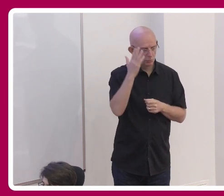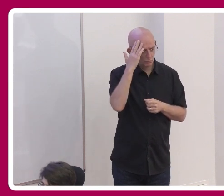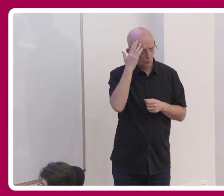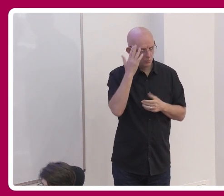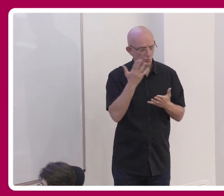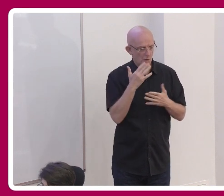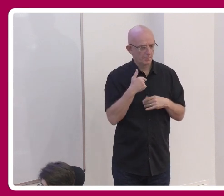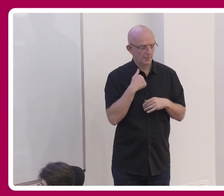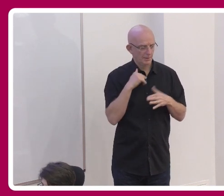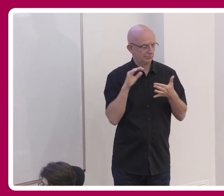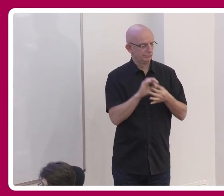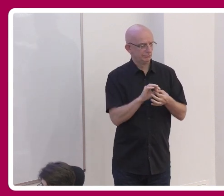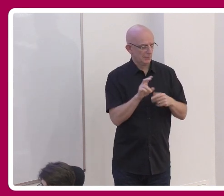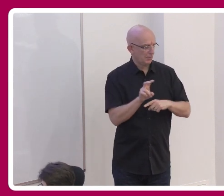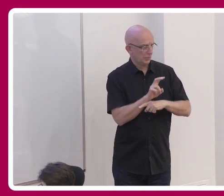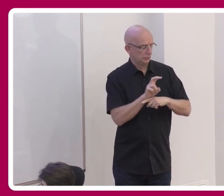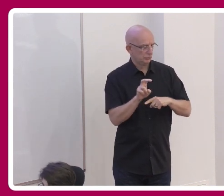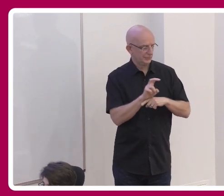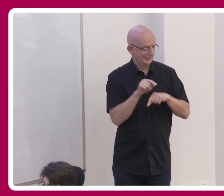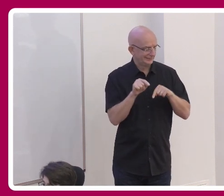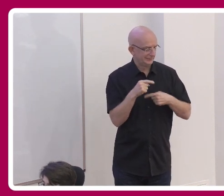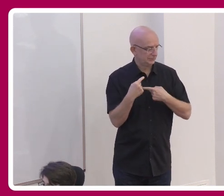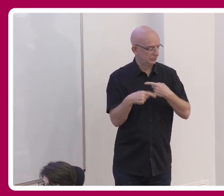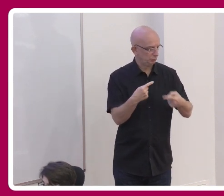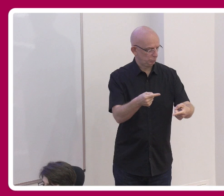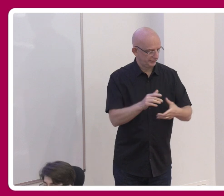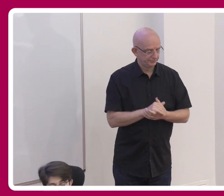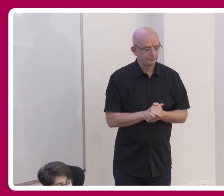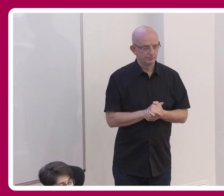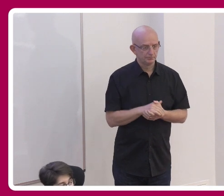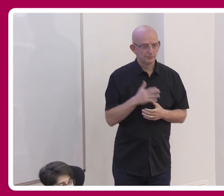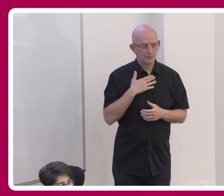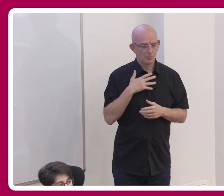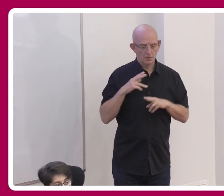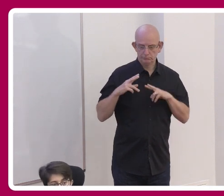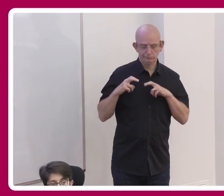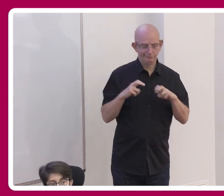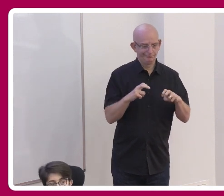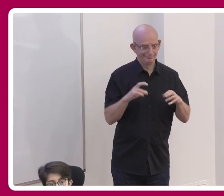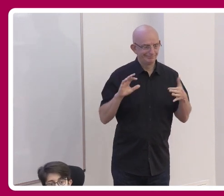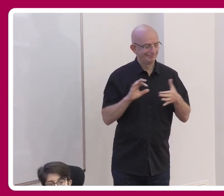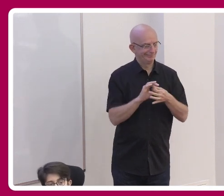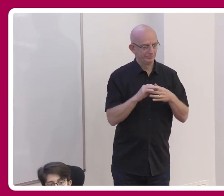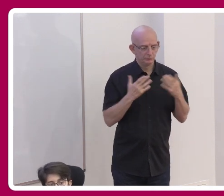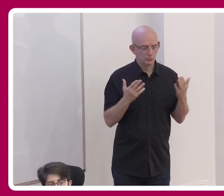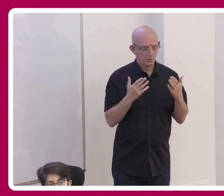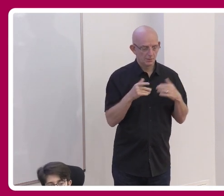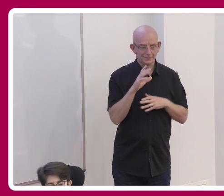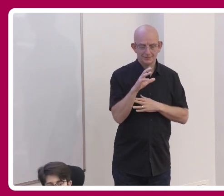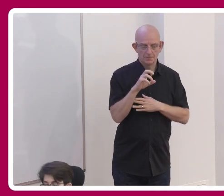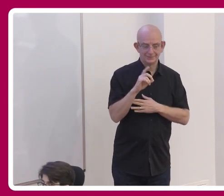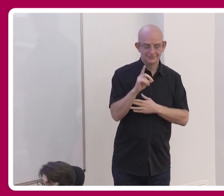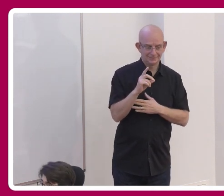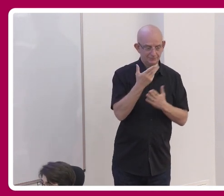Article 33.3 of the CRPD, which says that civil society, in particular persons with disabilities and their